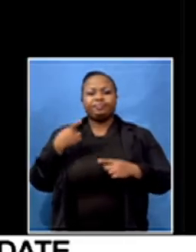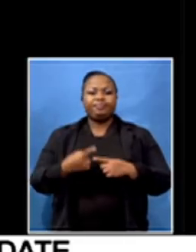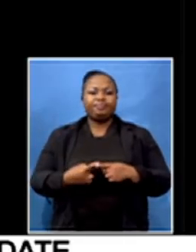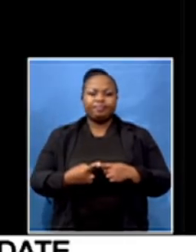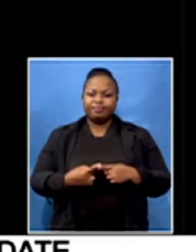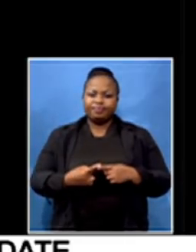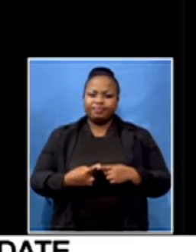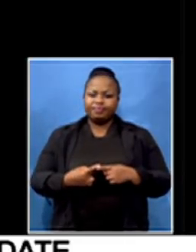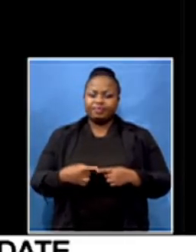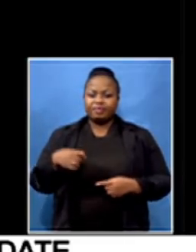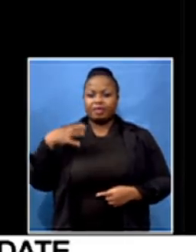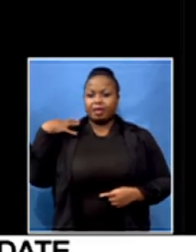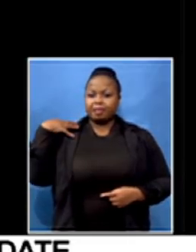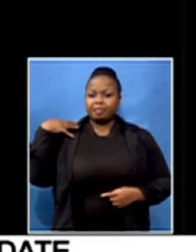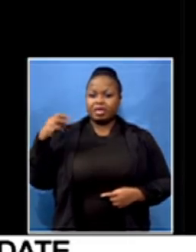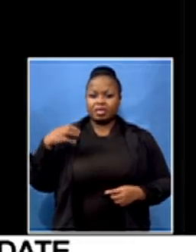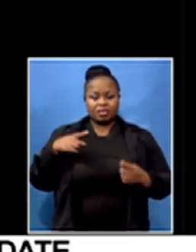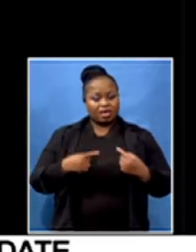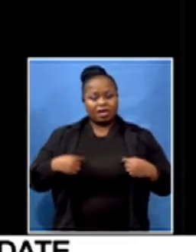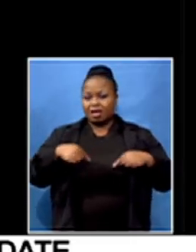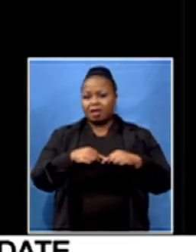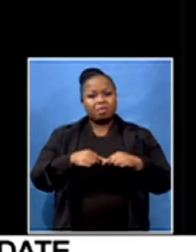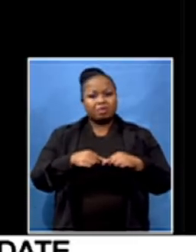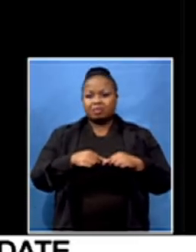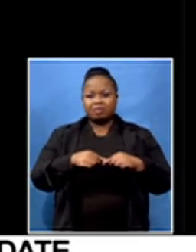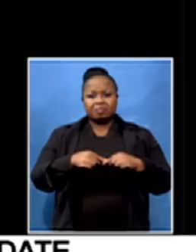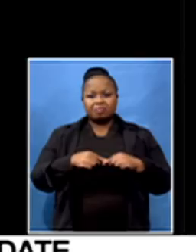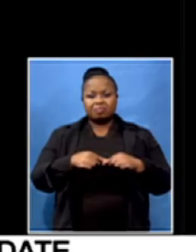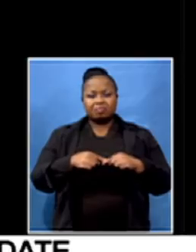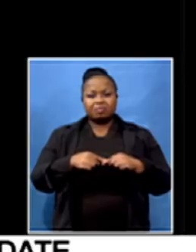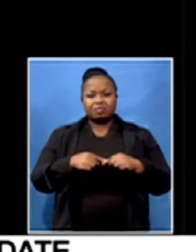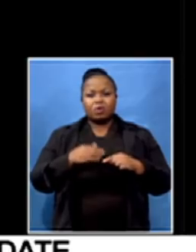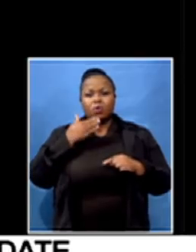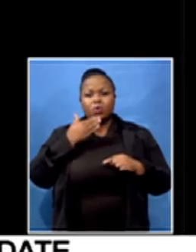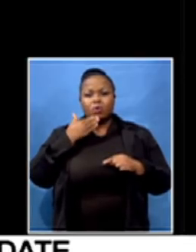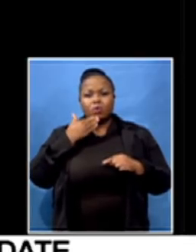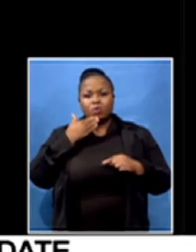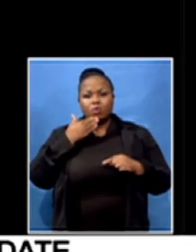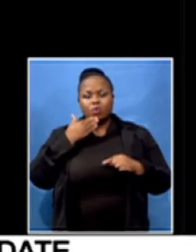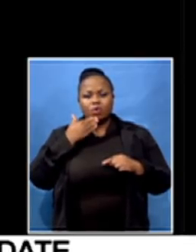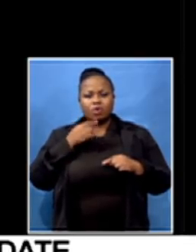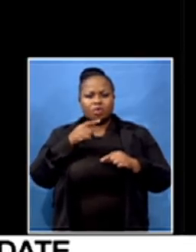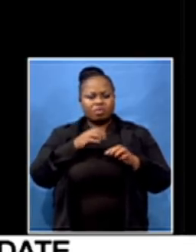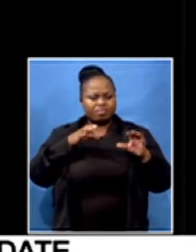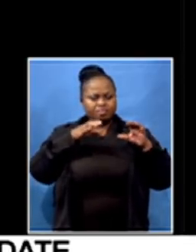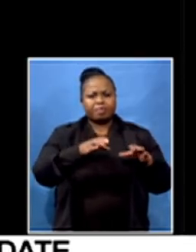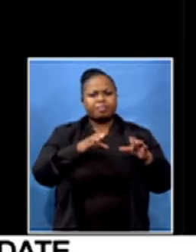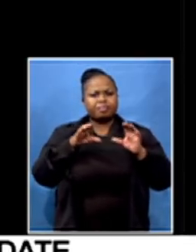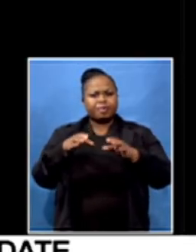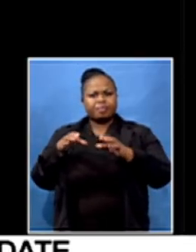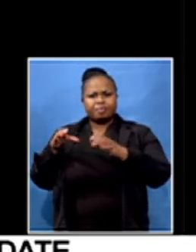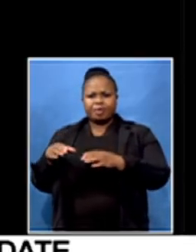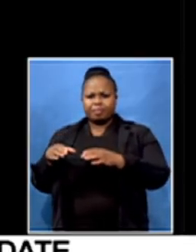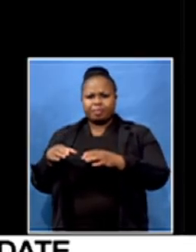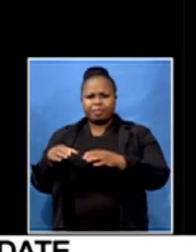none of our ministers has been seen to be committing class suicide. Hence, the masses of